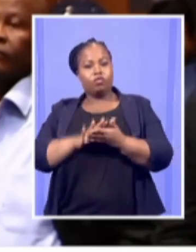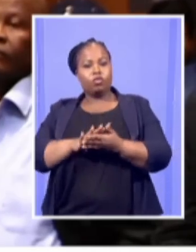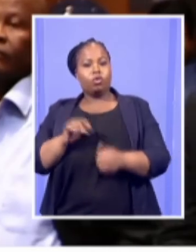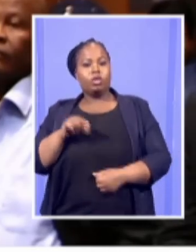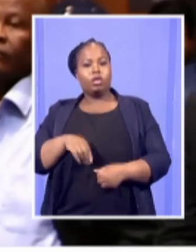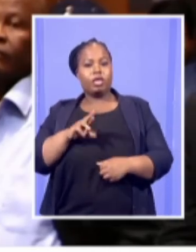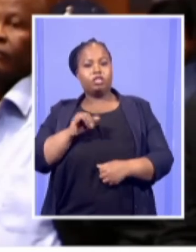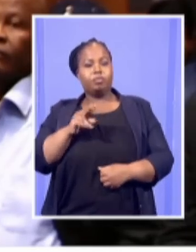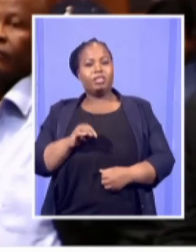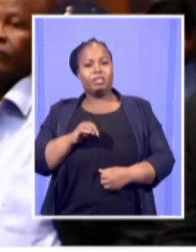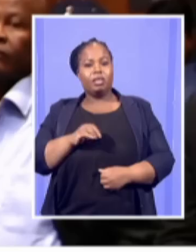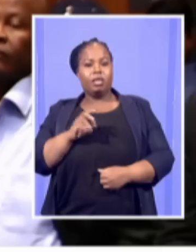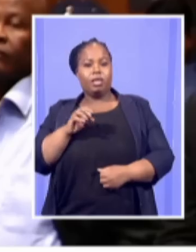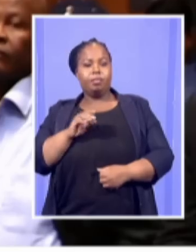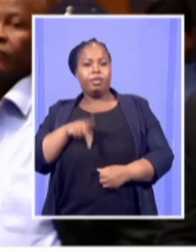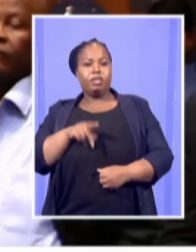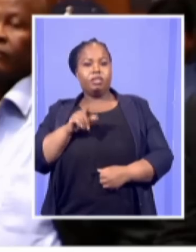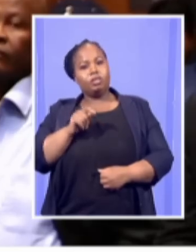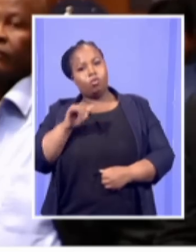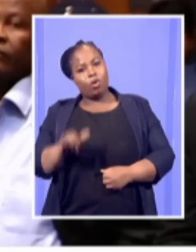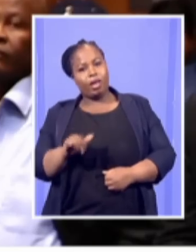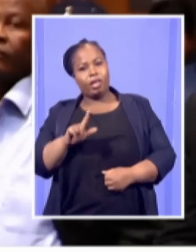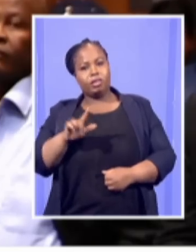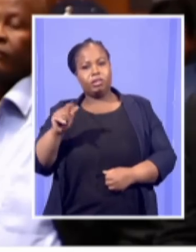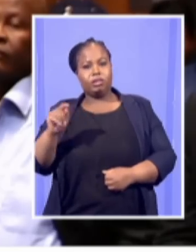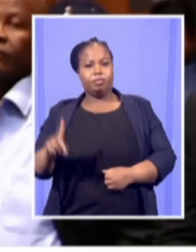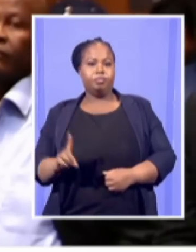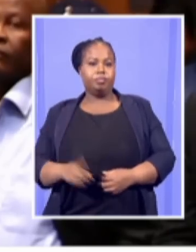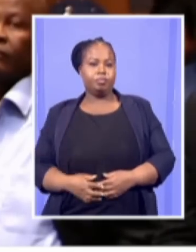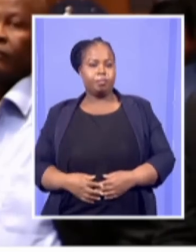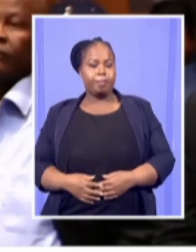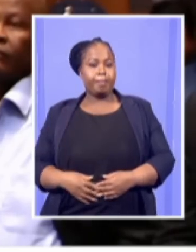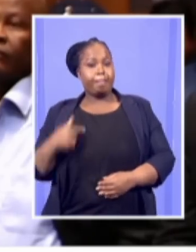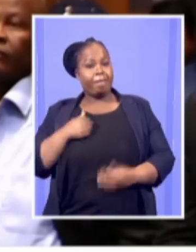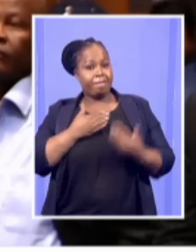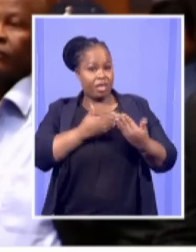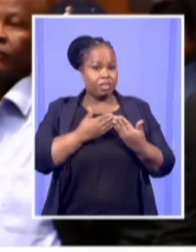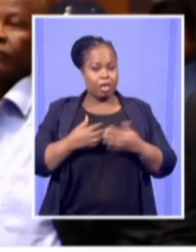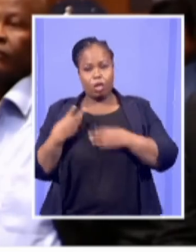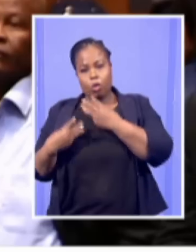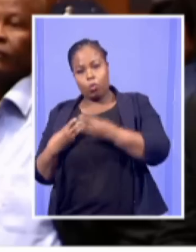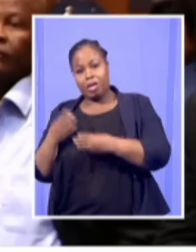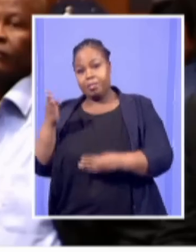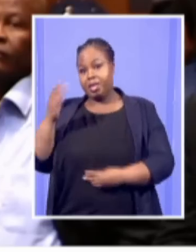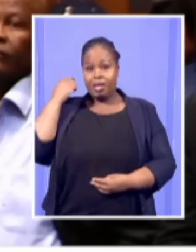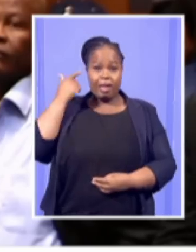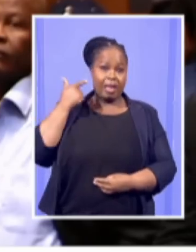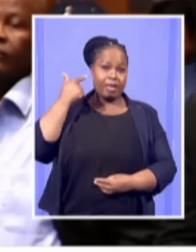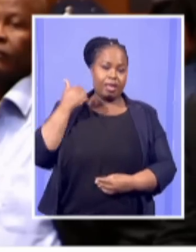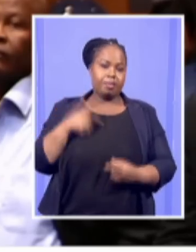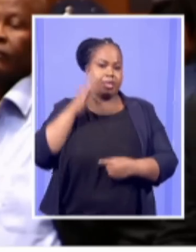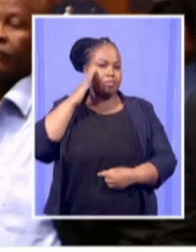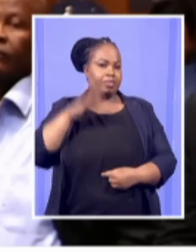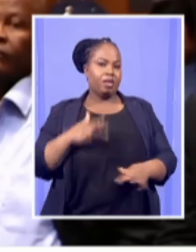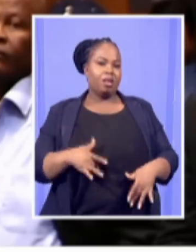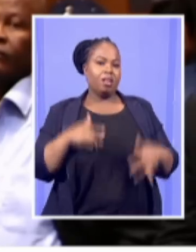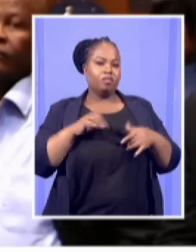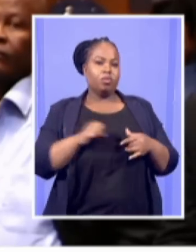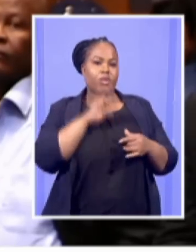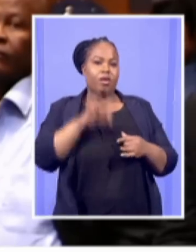Capital Pty Limited. Aside from the period of study and work in London, I have resided in South Africa my entire